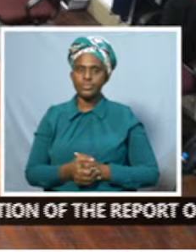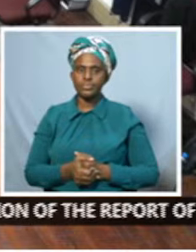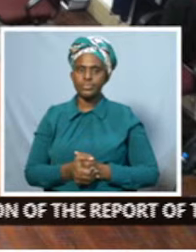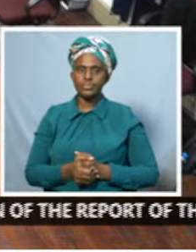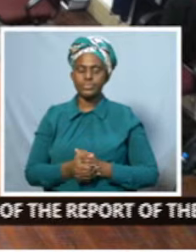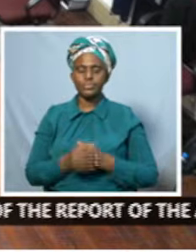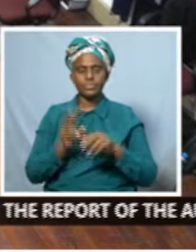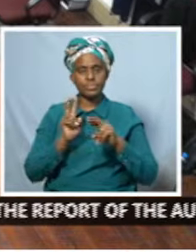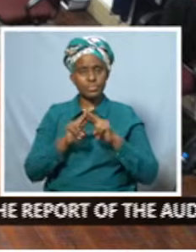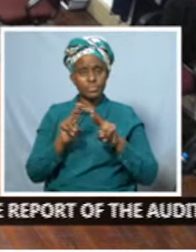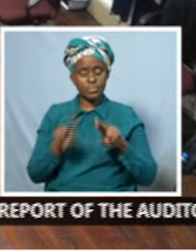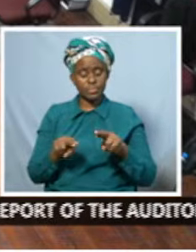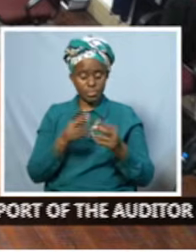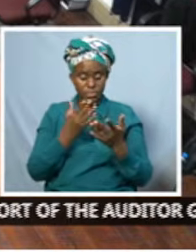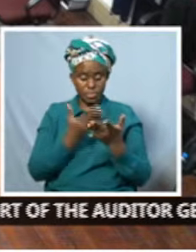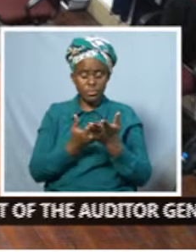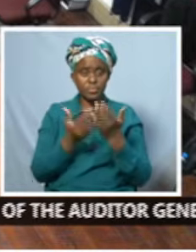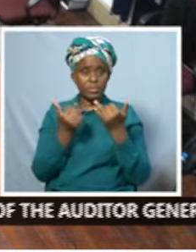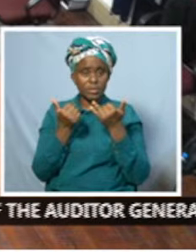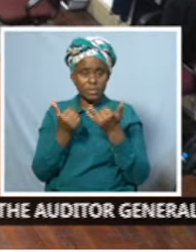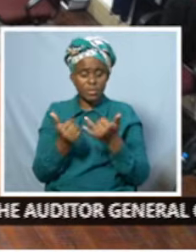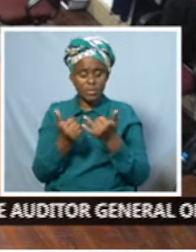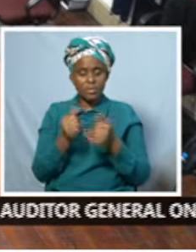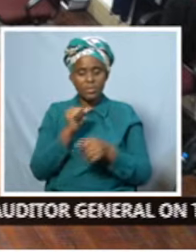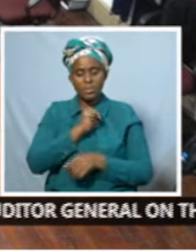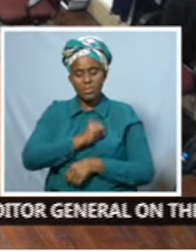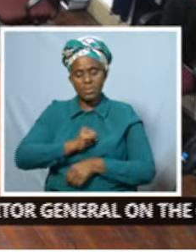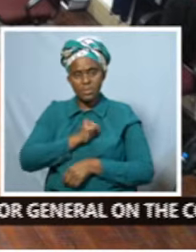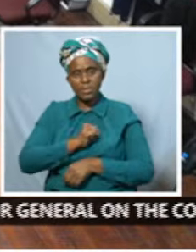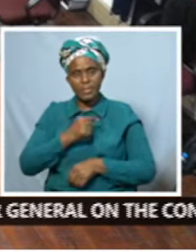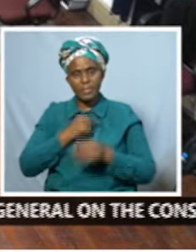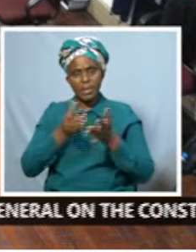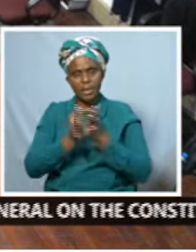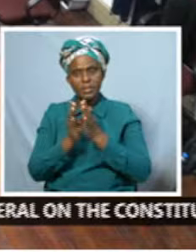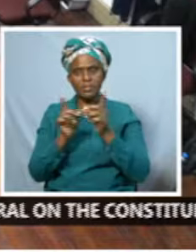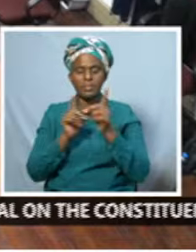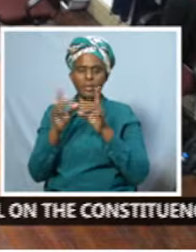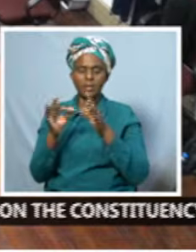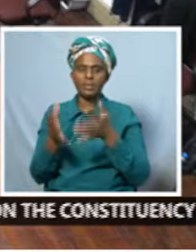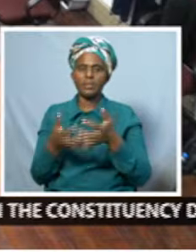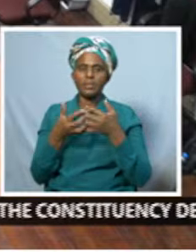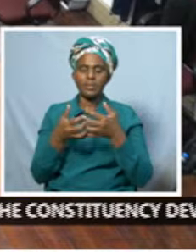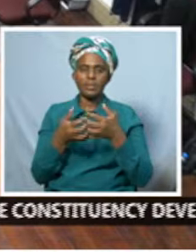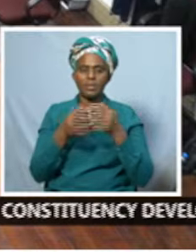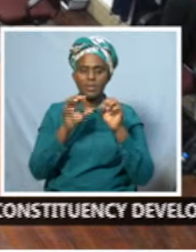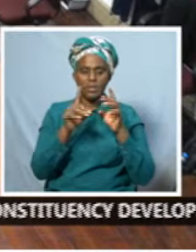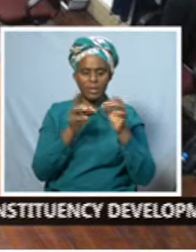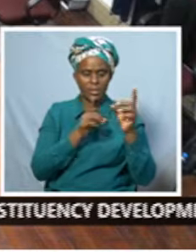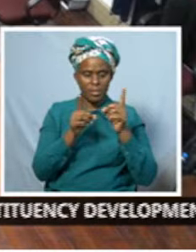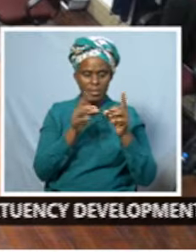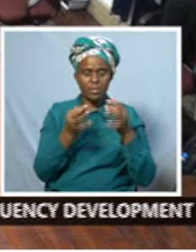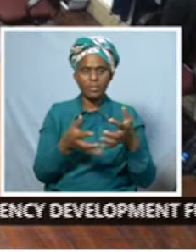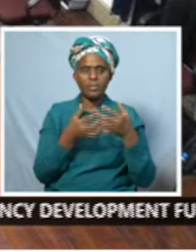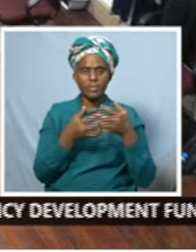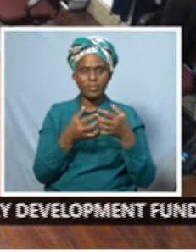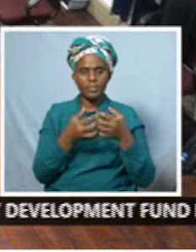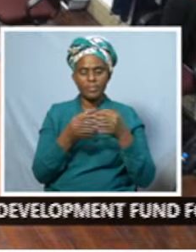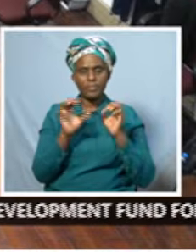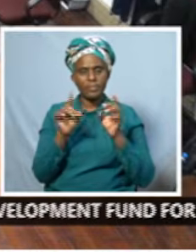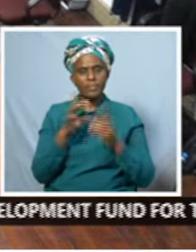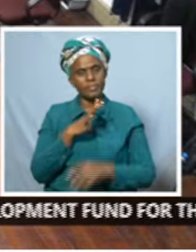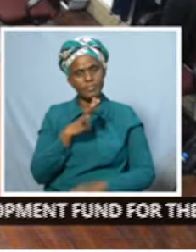All right, Chair, may I excuse me? Let me ask Director Engineering. Who did Okay, the closure Director report to Engineering. come